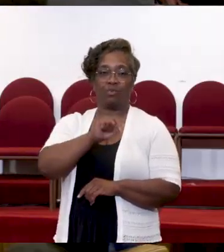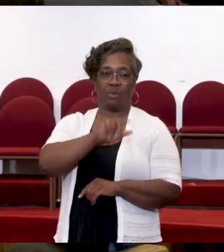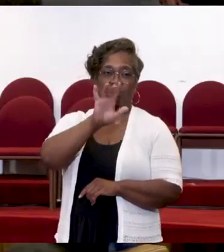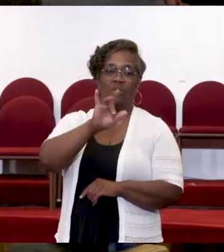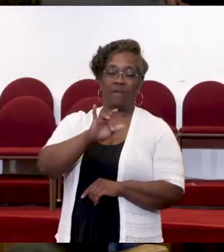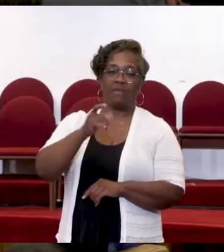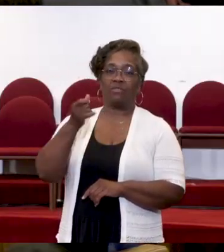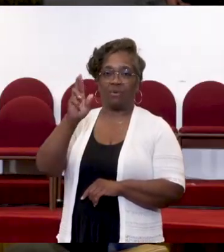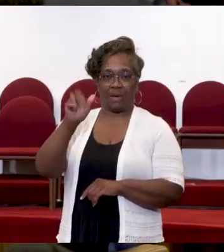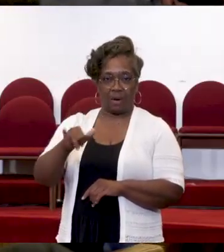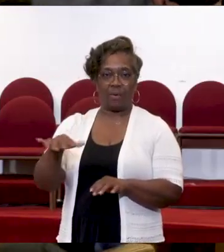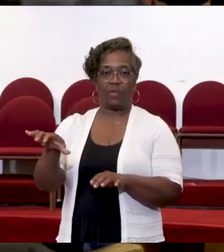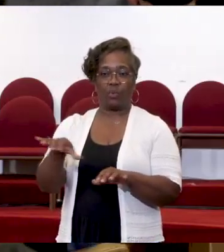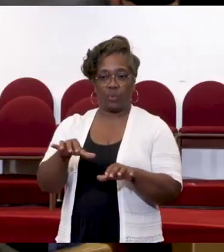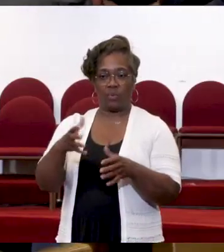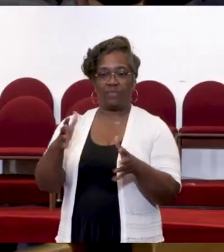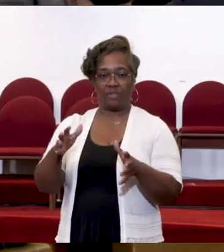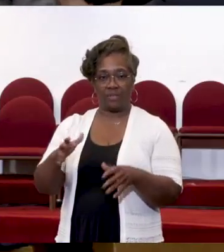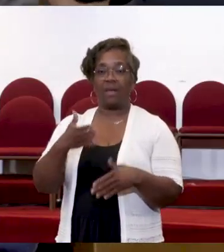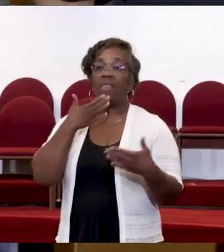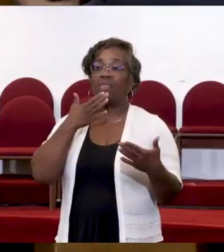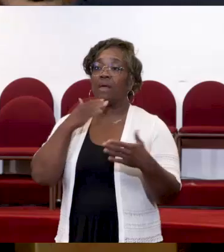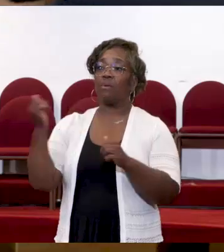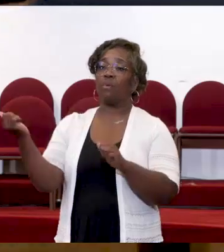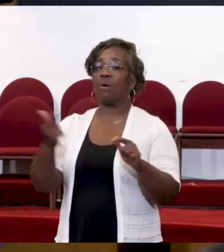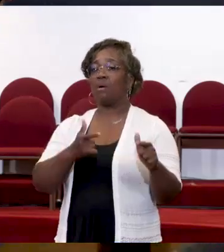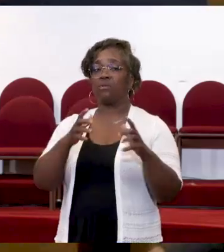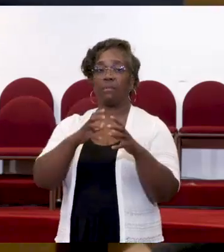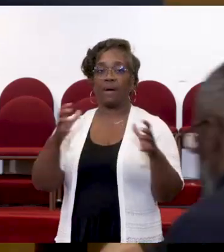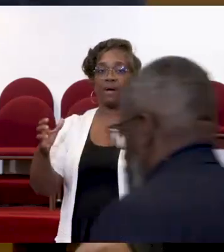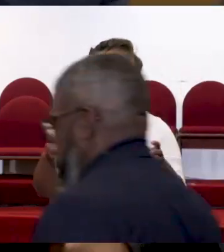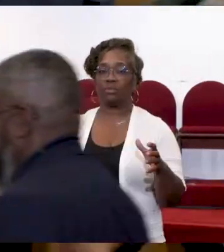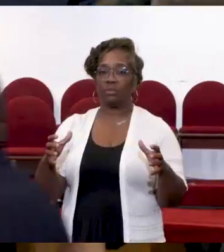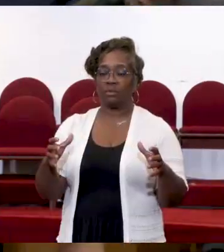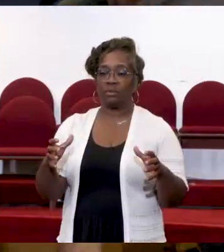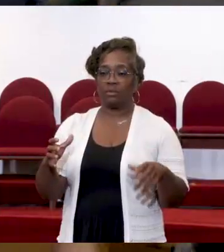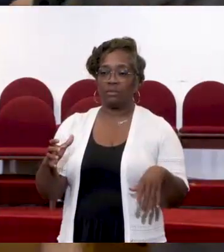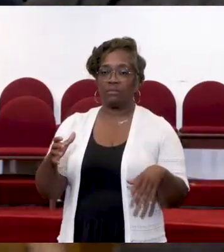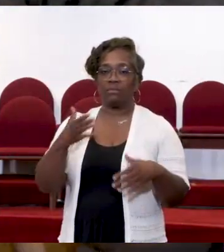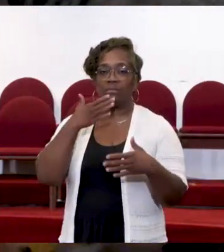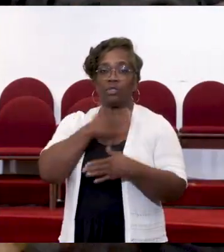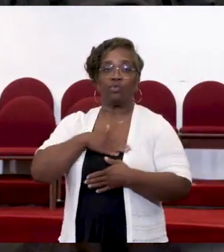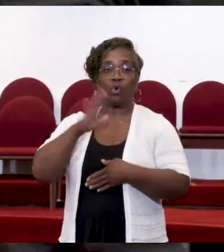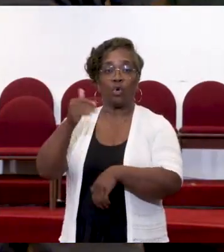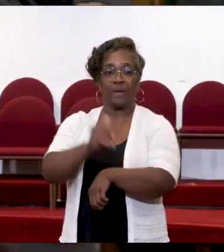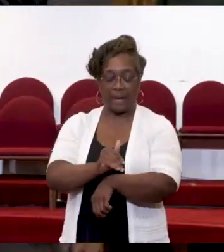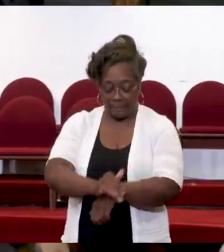did. All right. Thank you all very much, and have a good night.